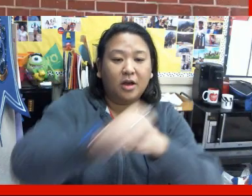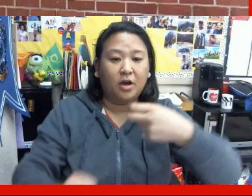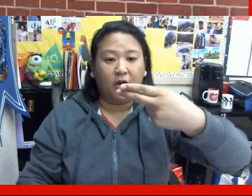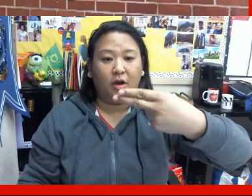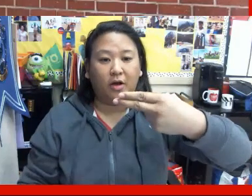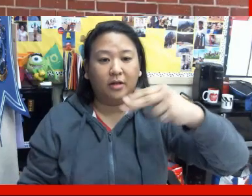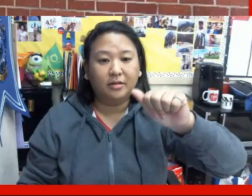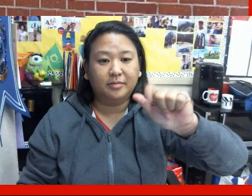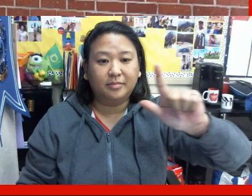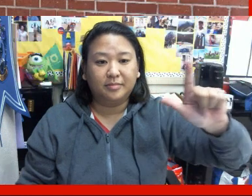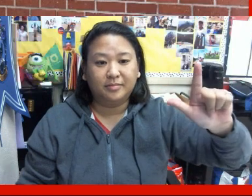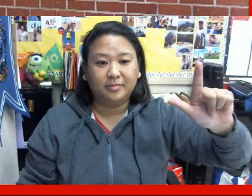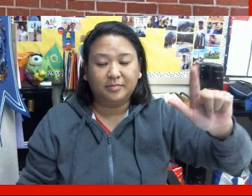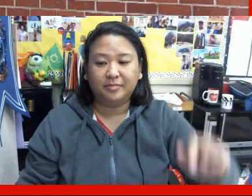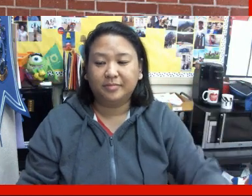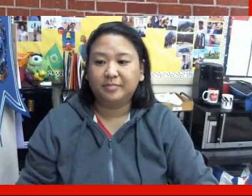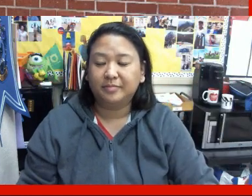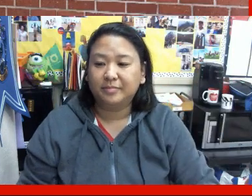Taft hall.